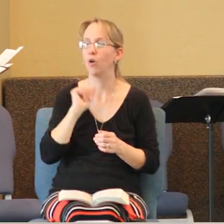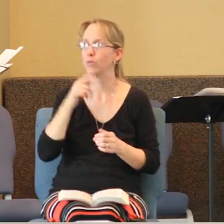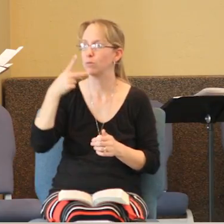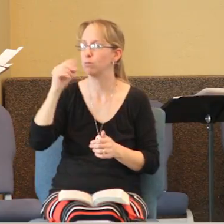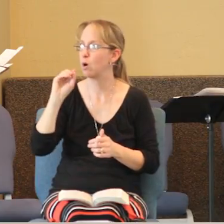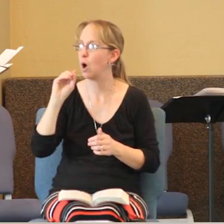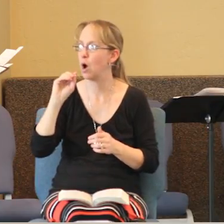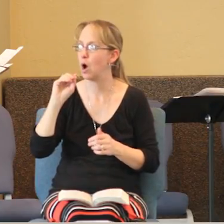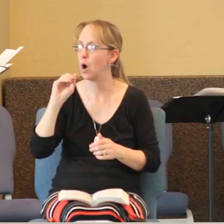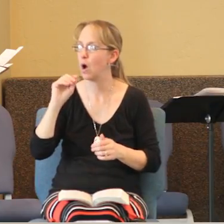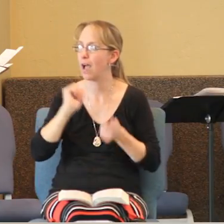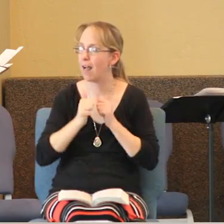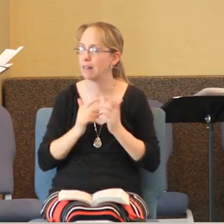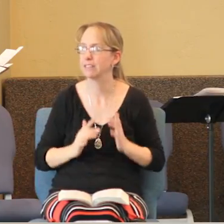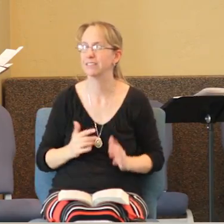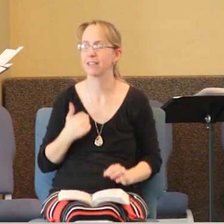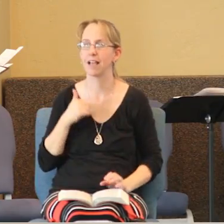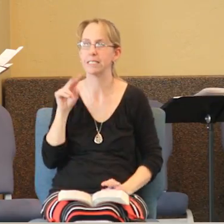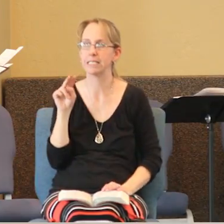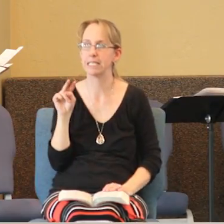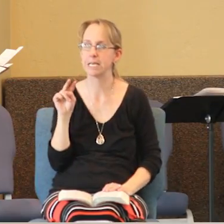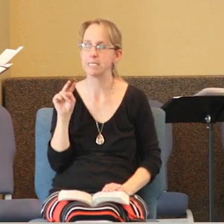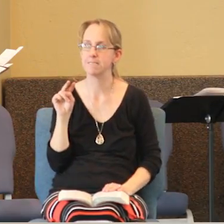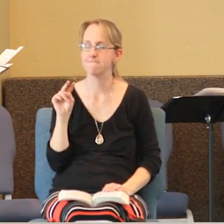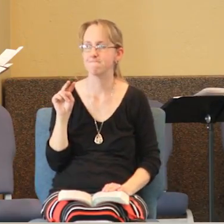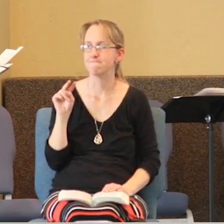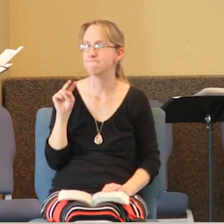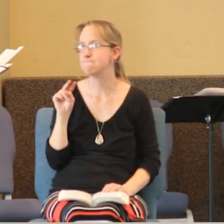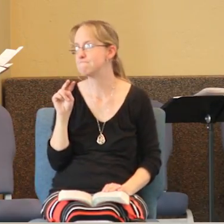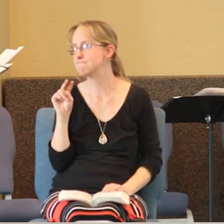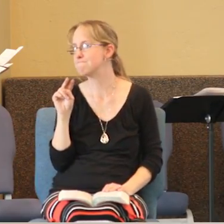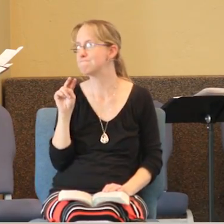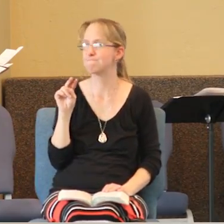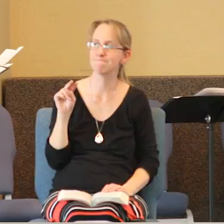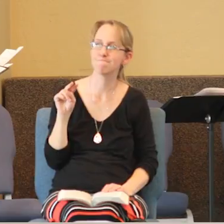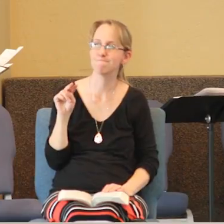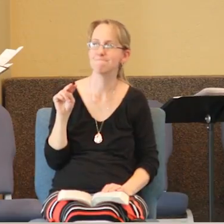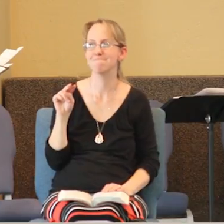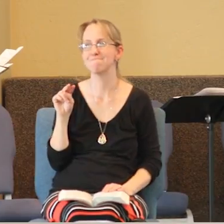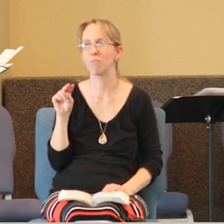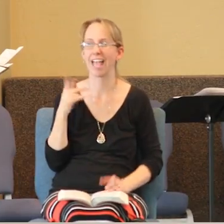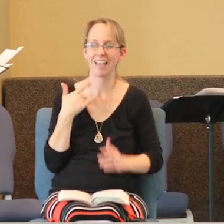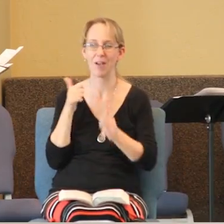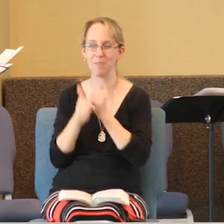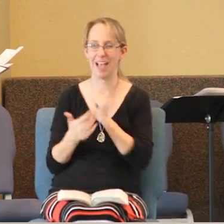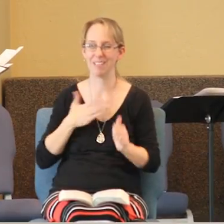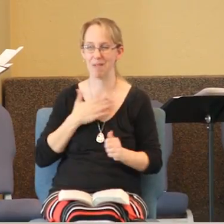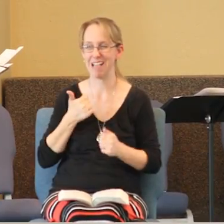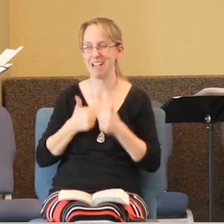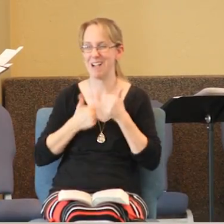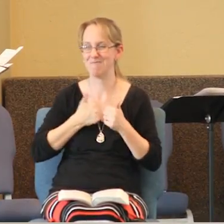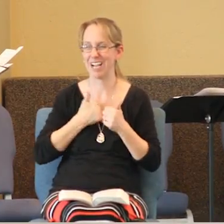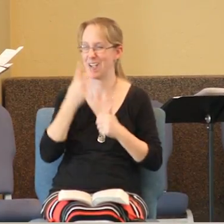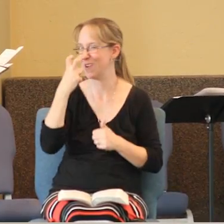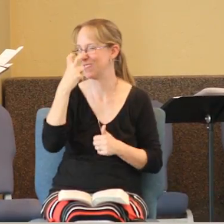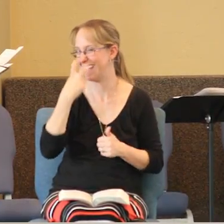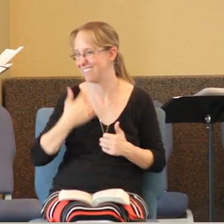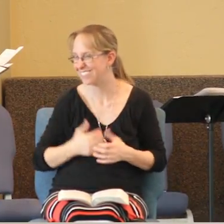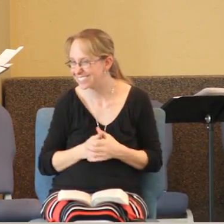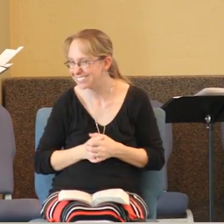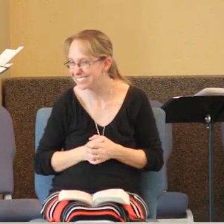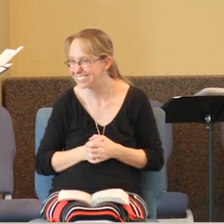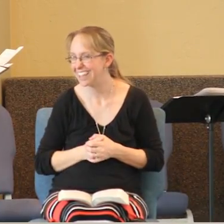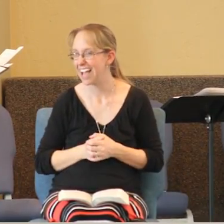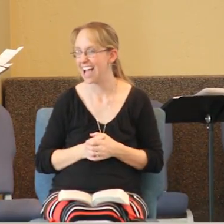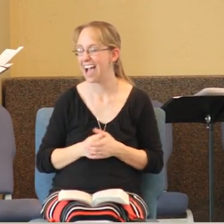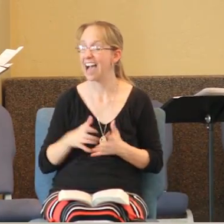as I see that, I have to get past my own orneriness and just take it for face